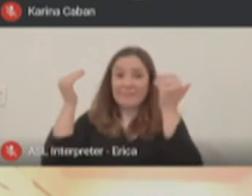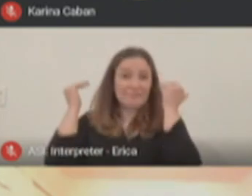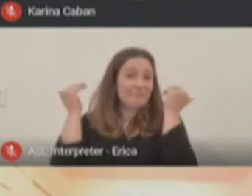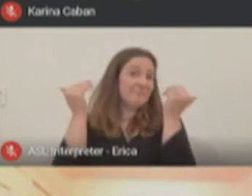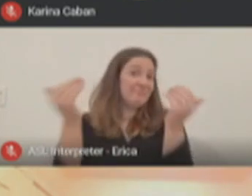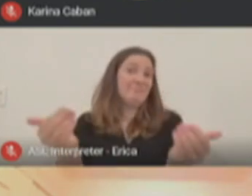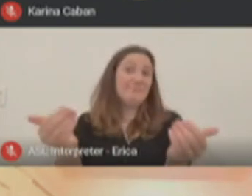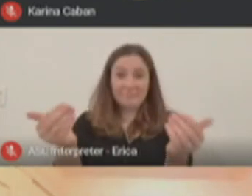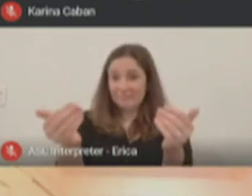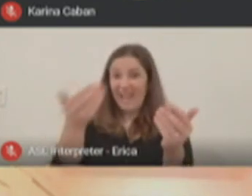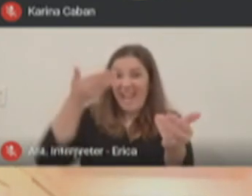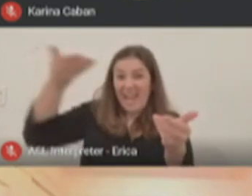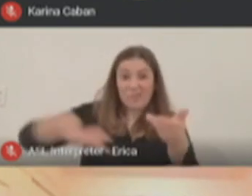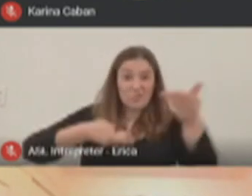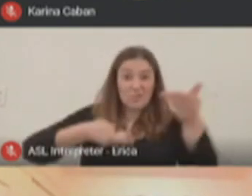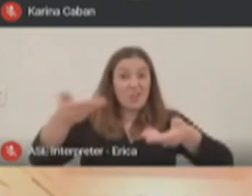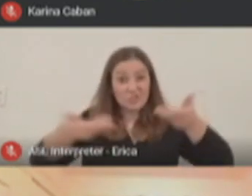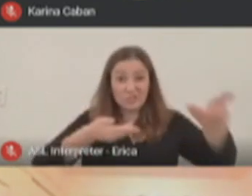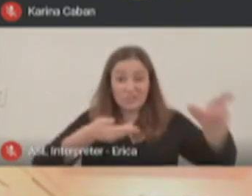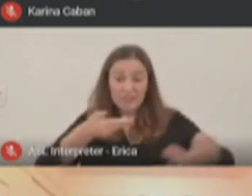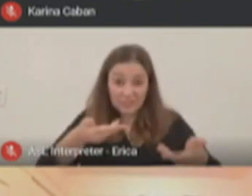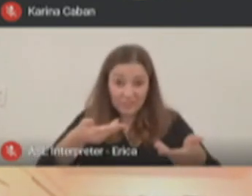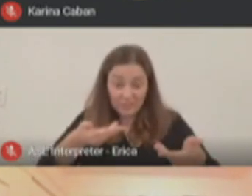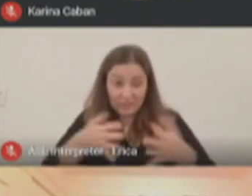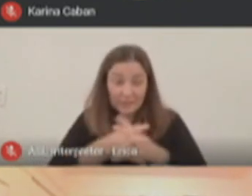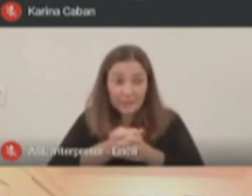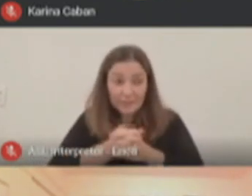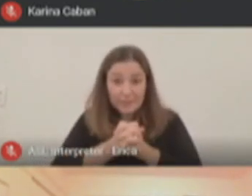through introductions.